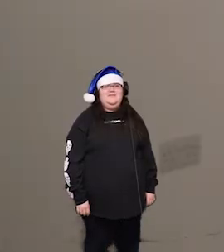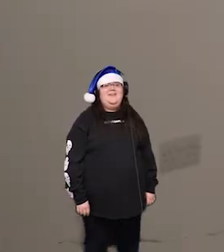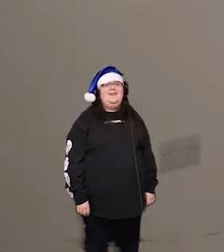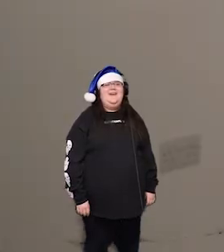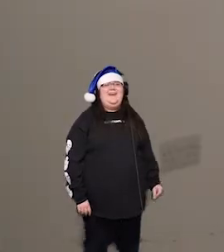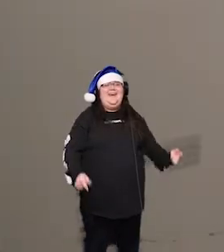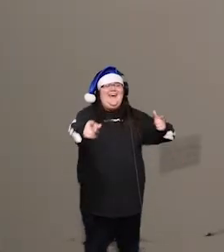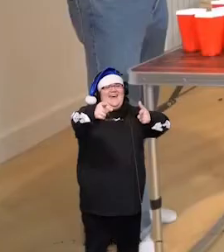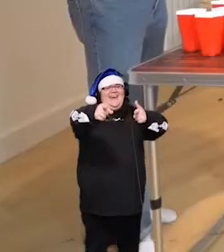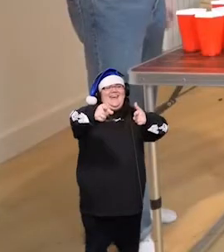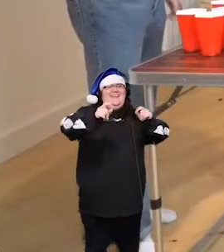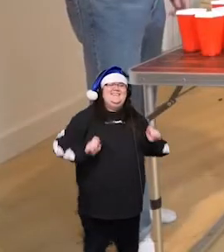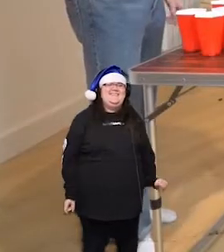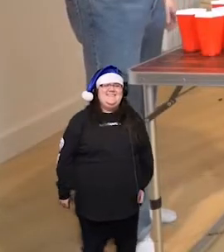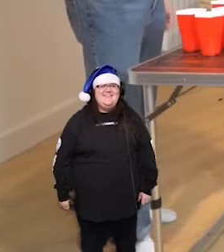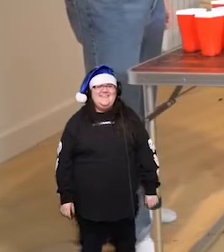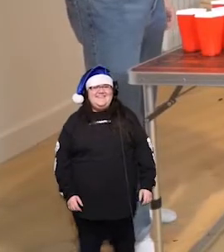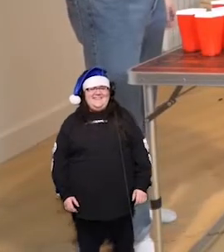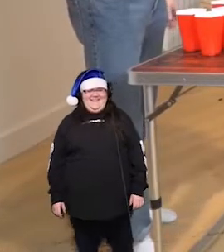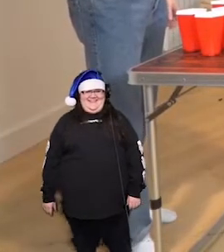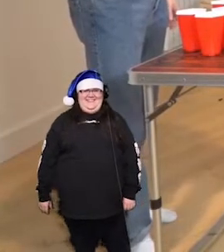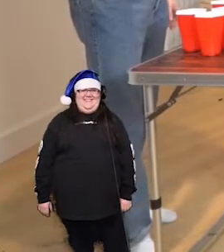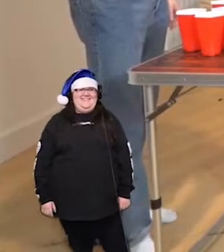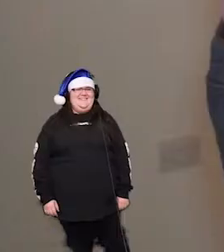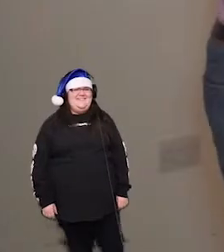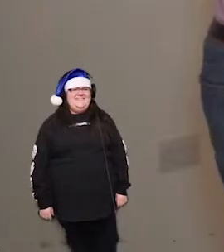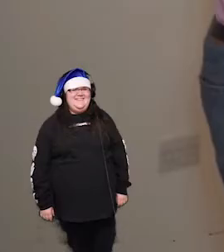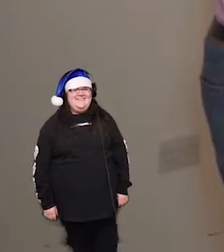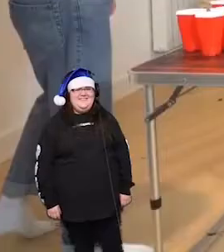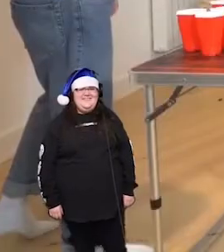there. What the fuck?